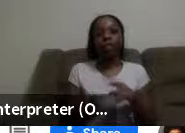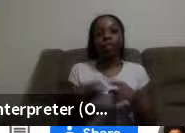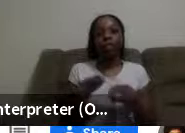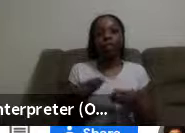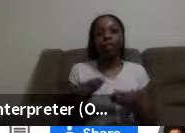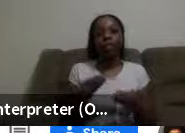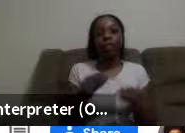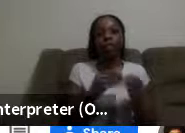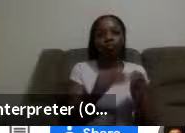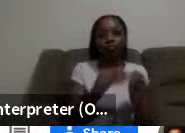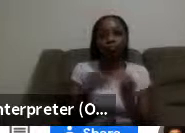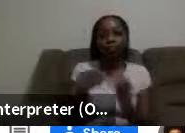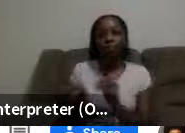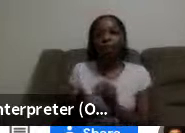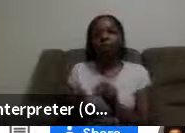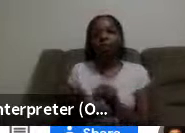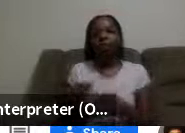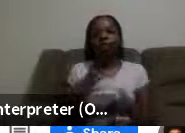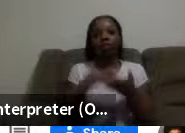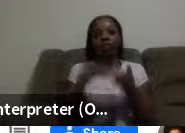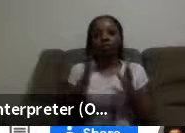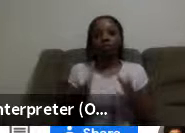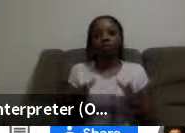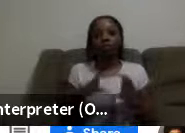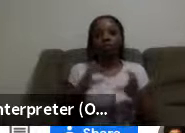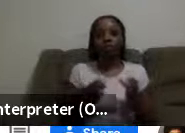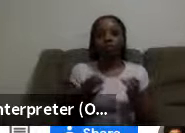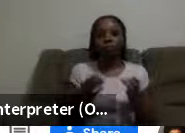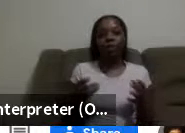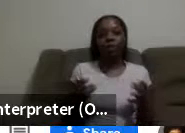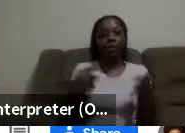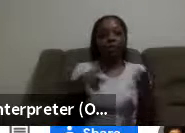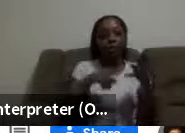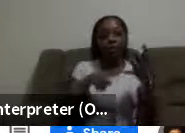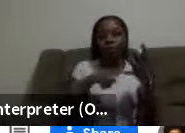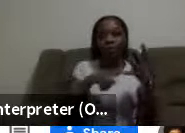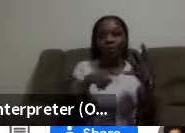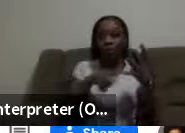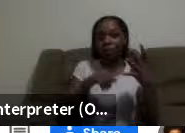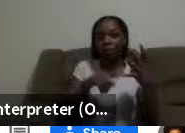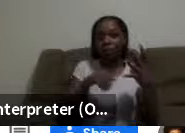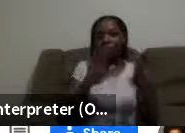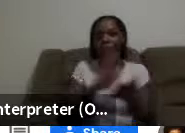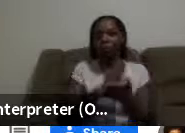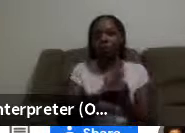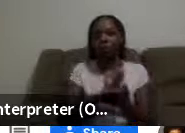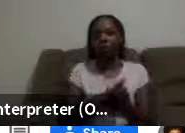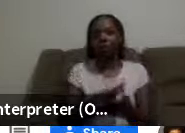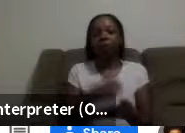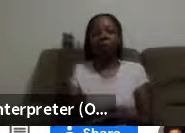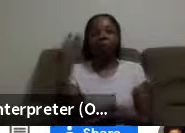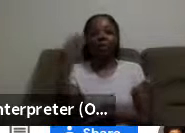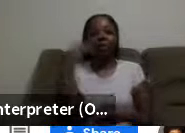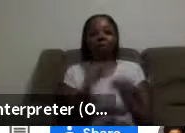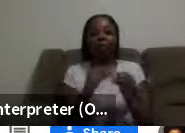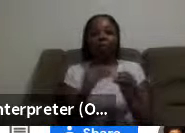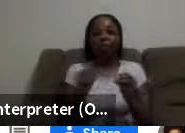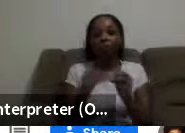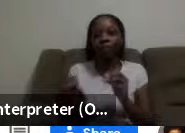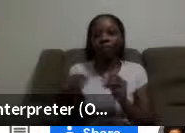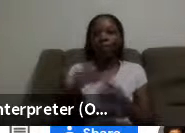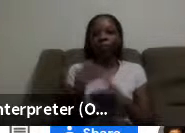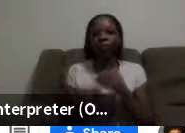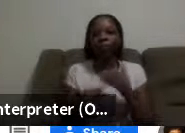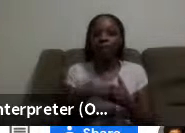groups until about the 4th or 5th week of school, because the finance committee has to begin the allocations process, has to approve them, they have to go to